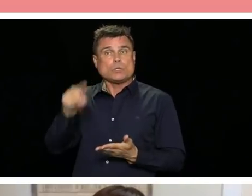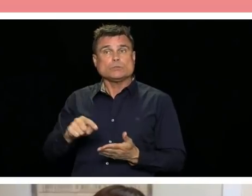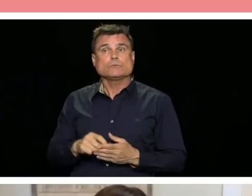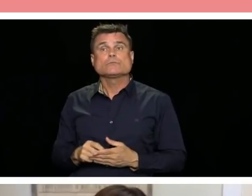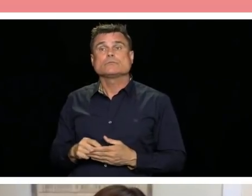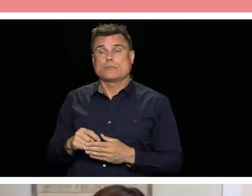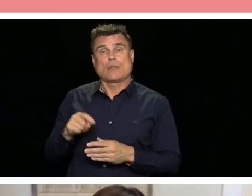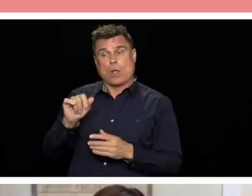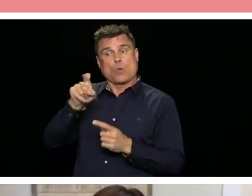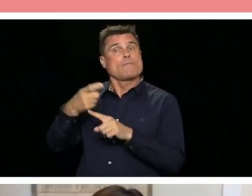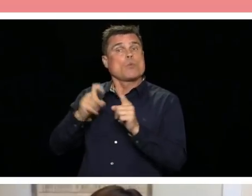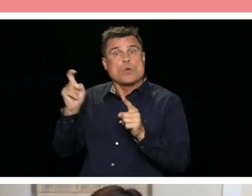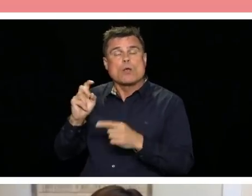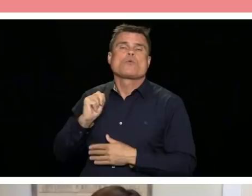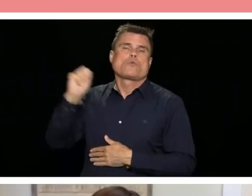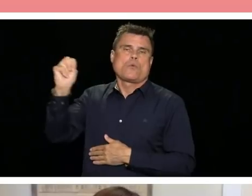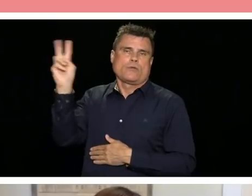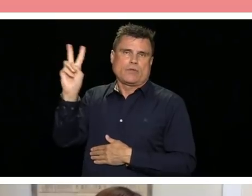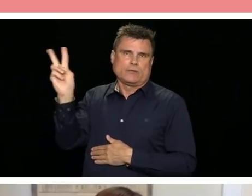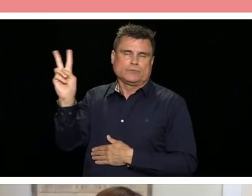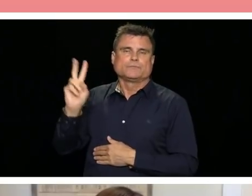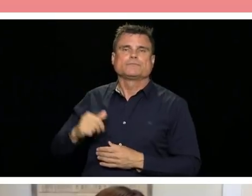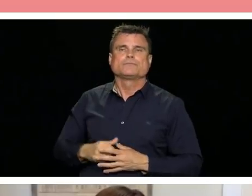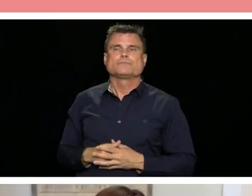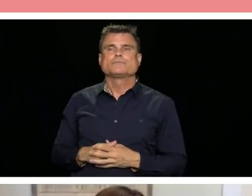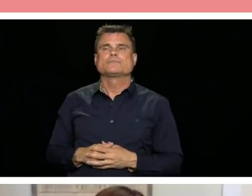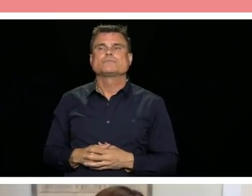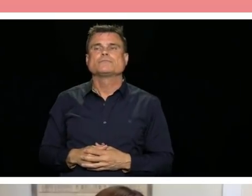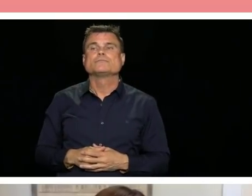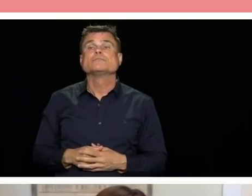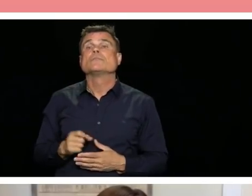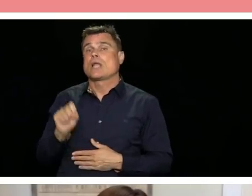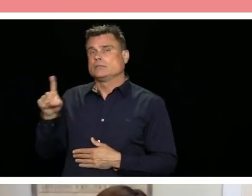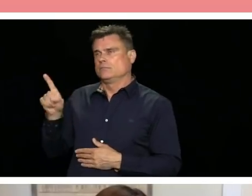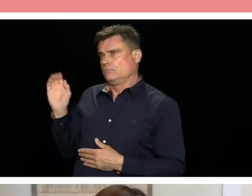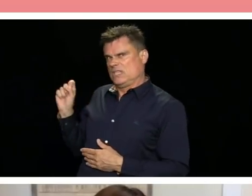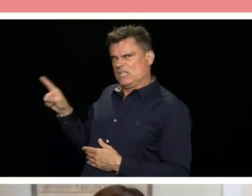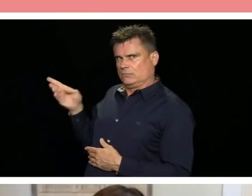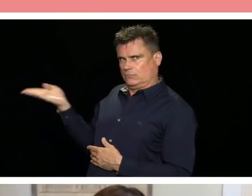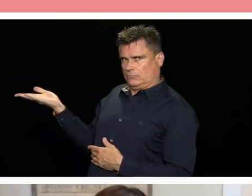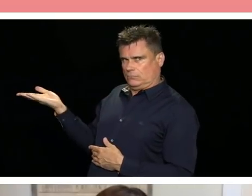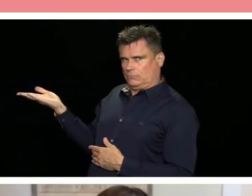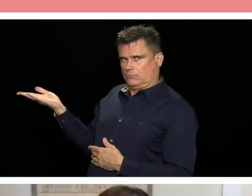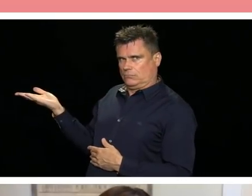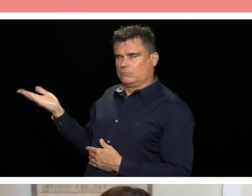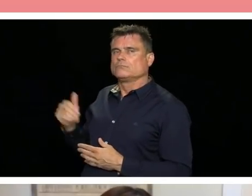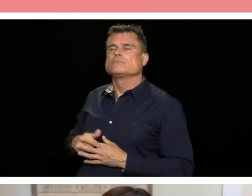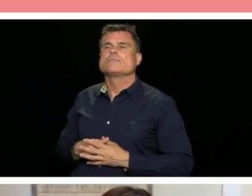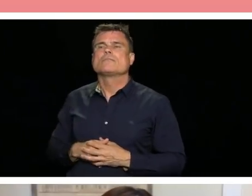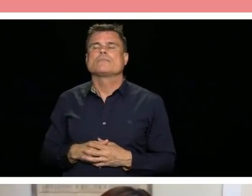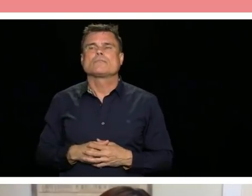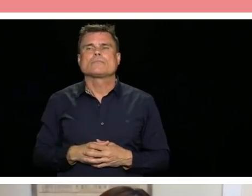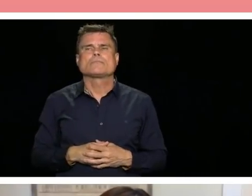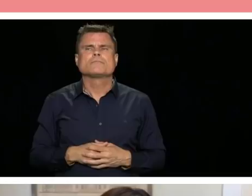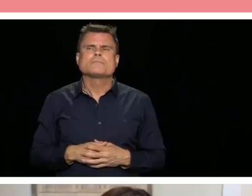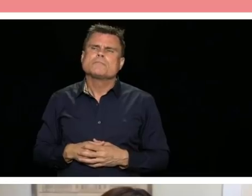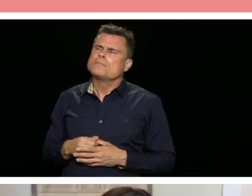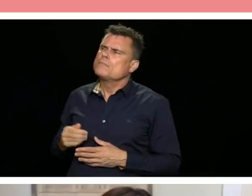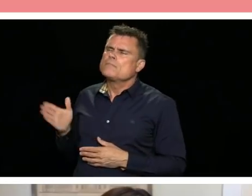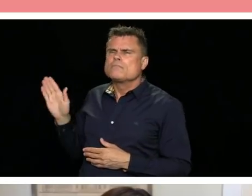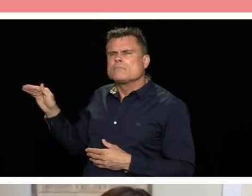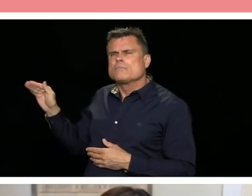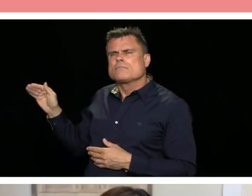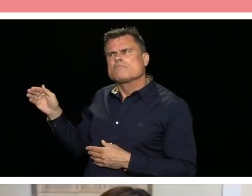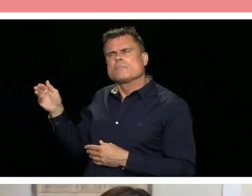Corneil. Specifically, what symptoms warrant keeping a child at home, and